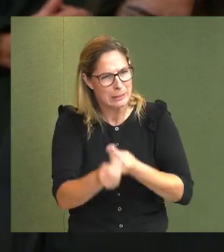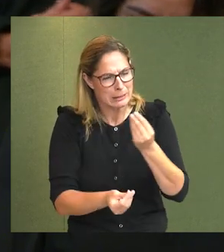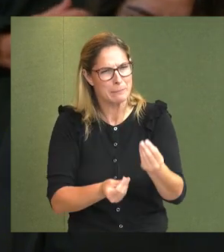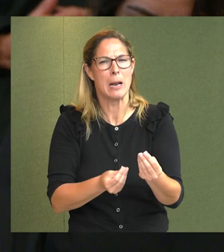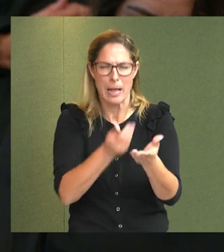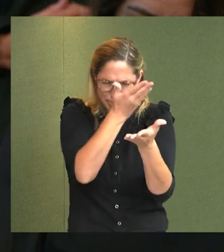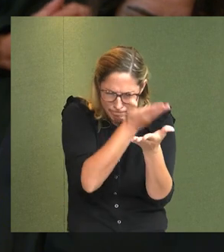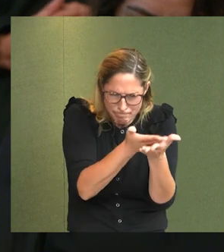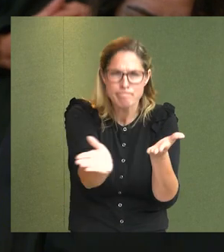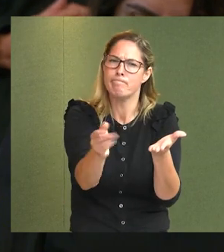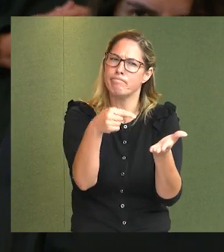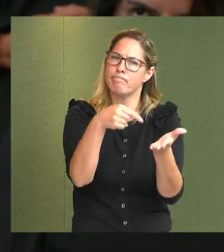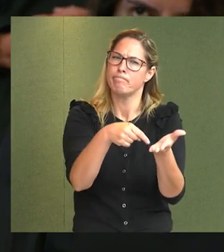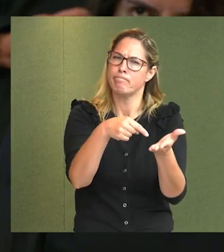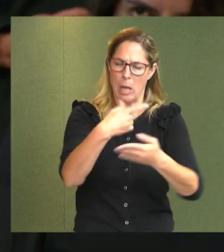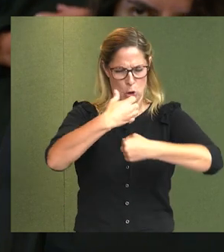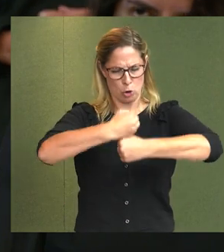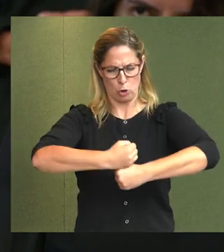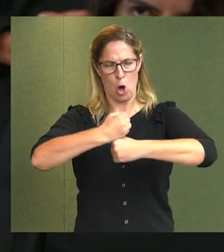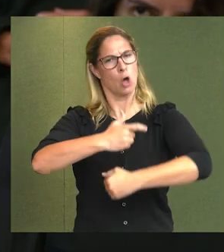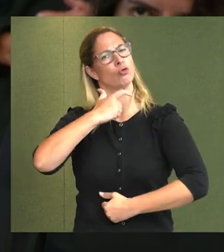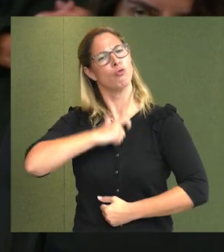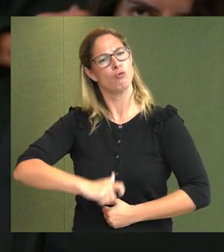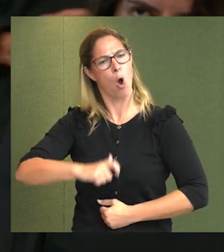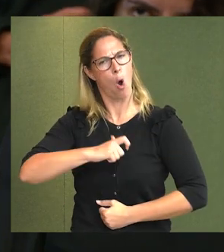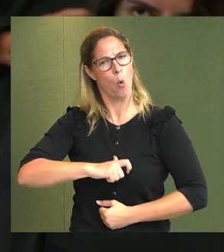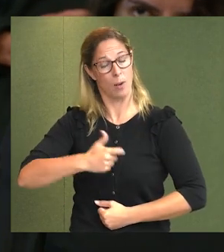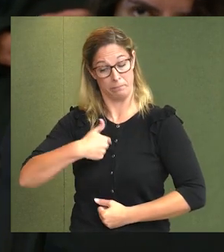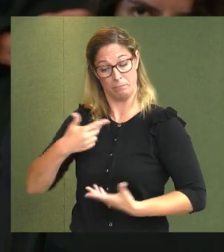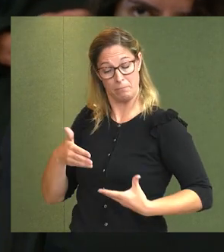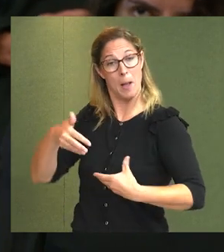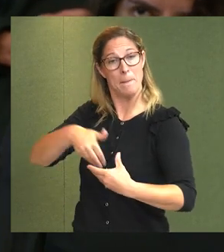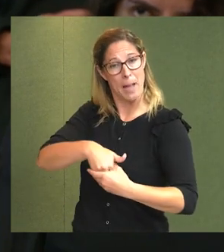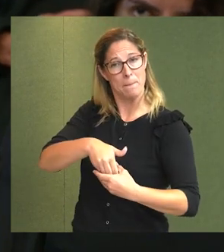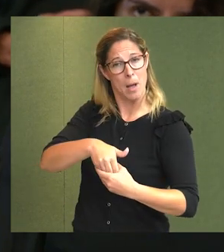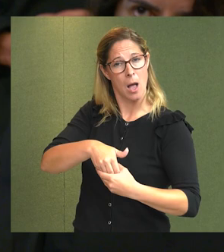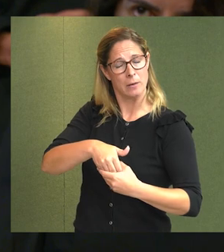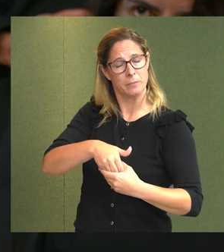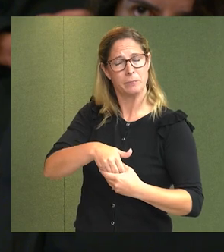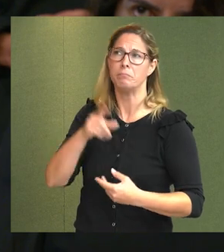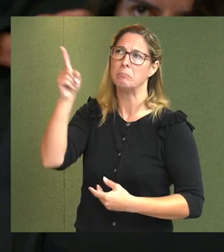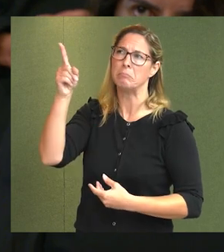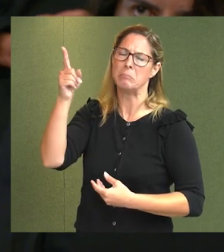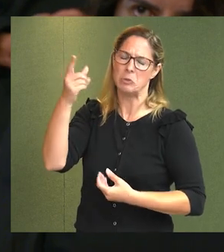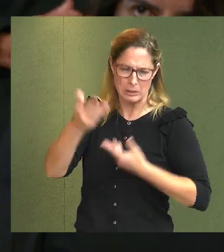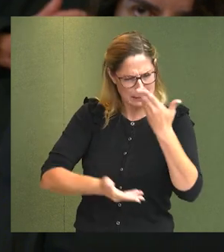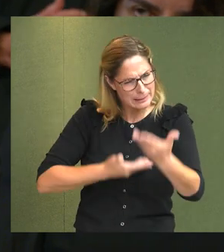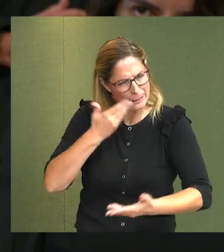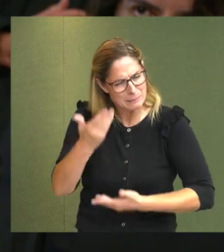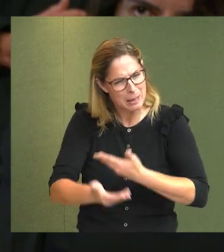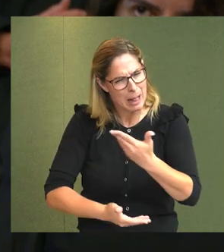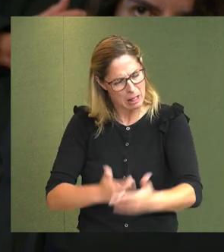established church, of which I happen to be a member, which she said was often